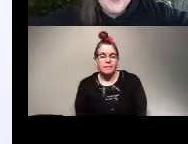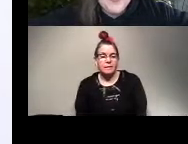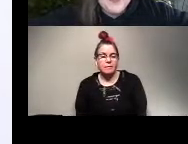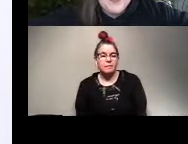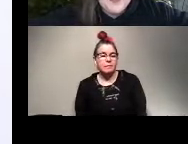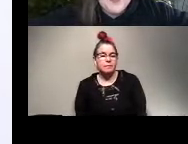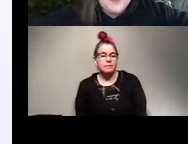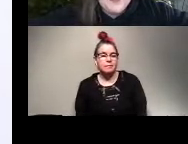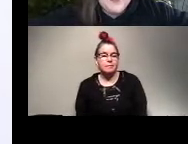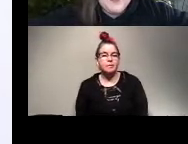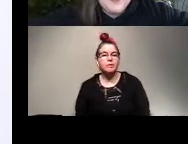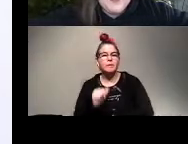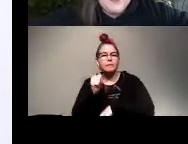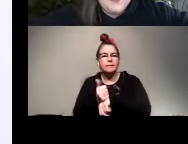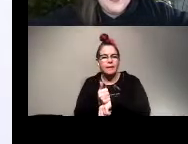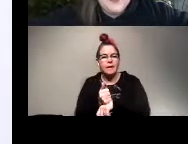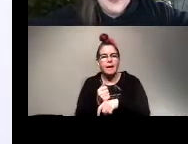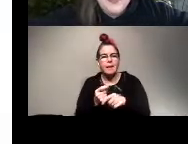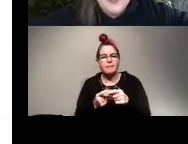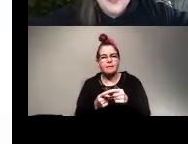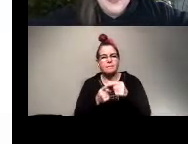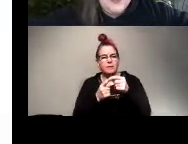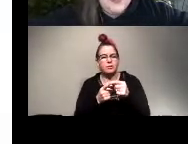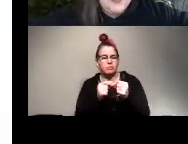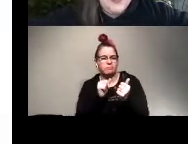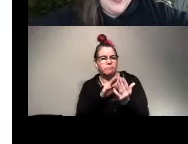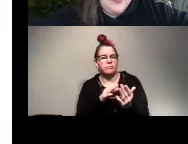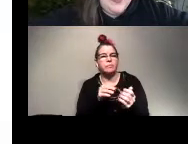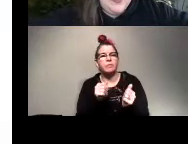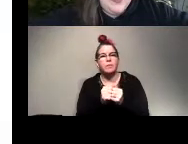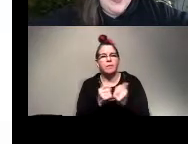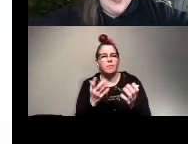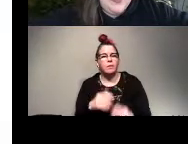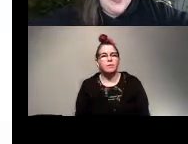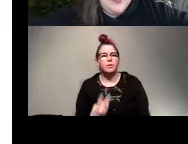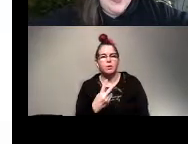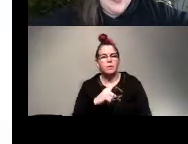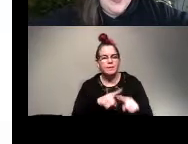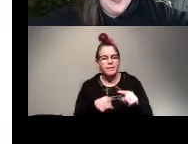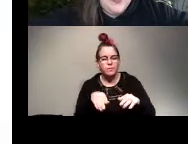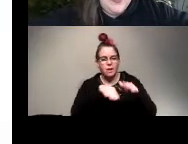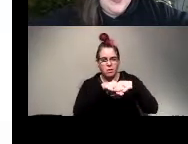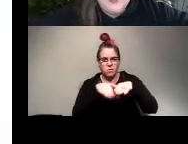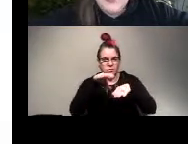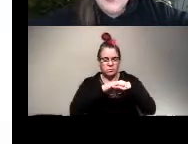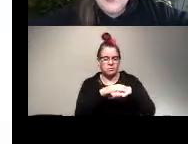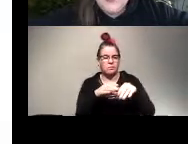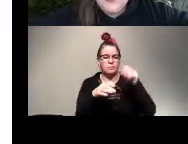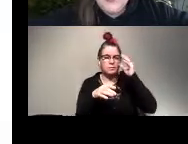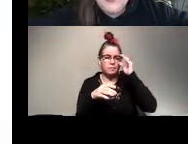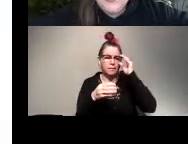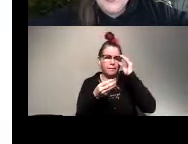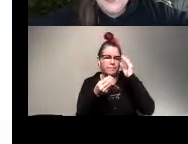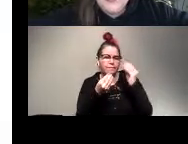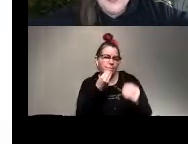And we set it up in this very special way with 2 different layers of food for the